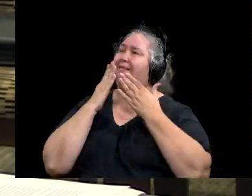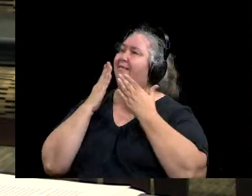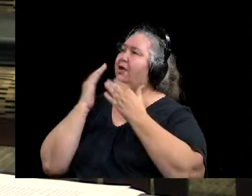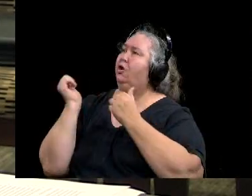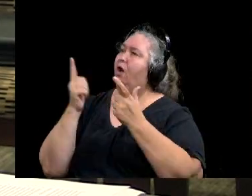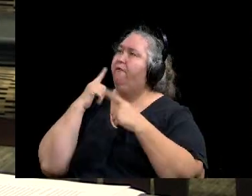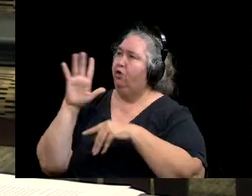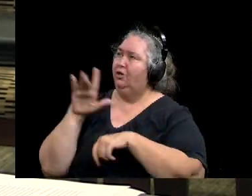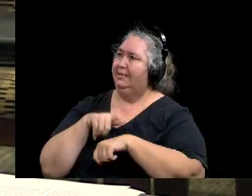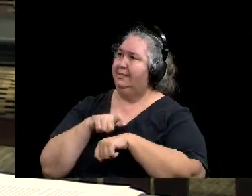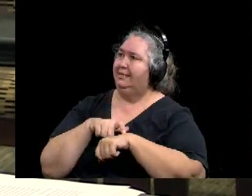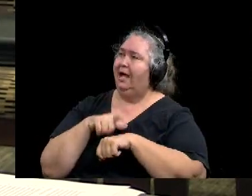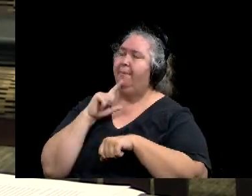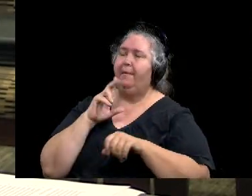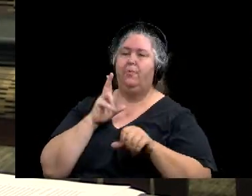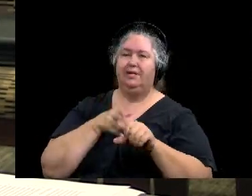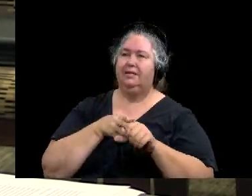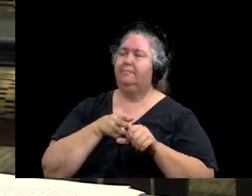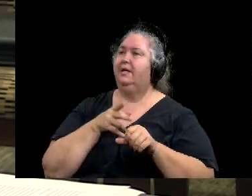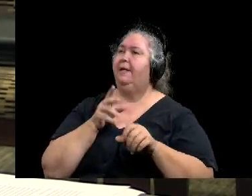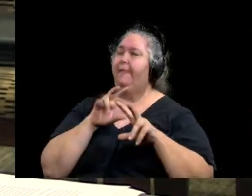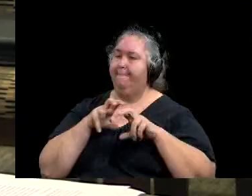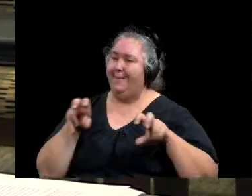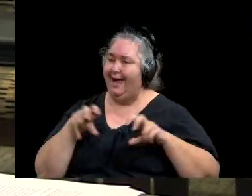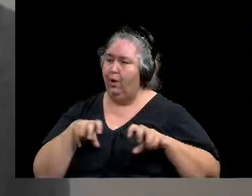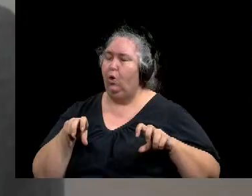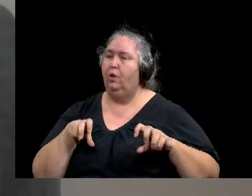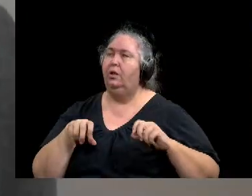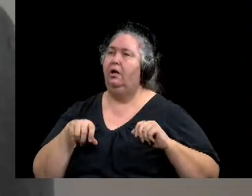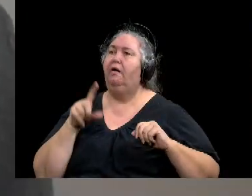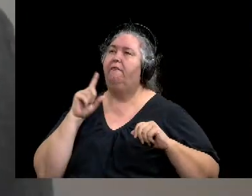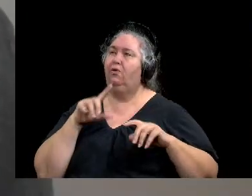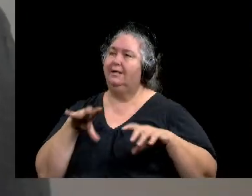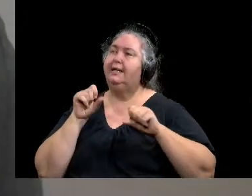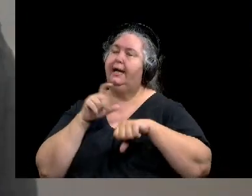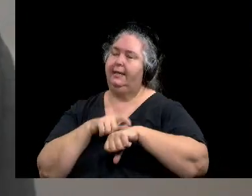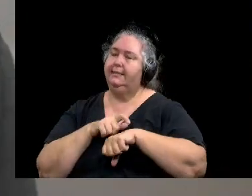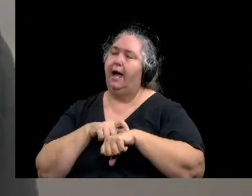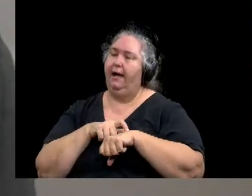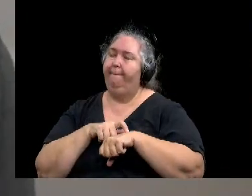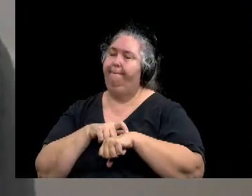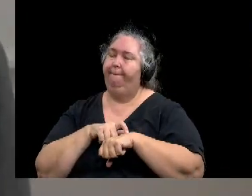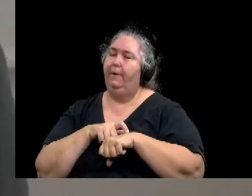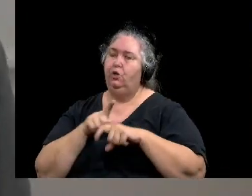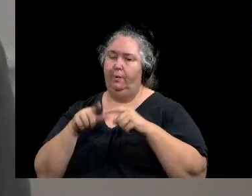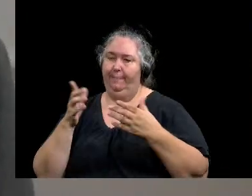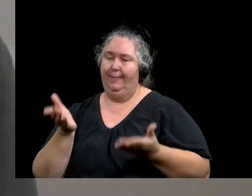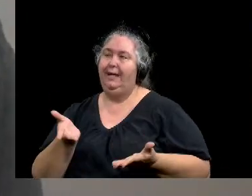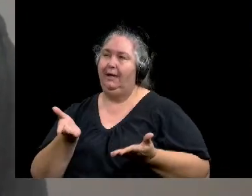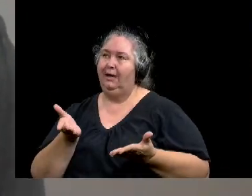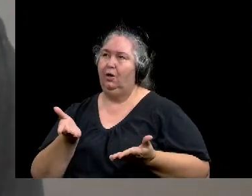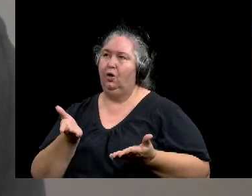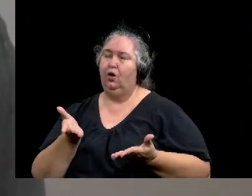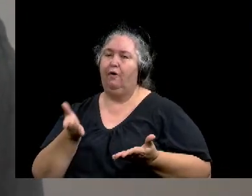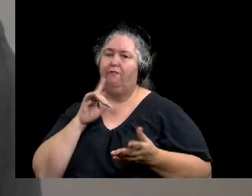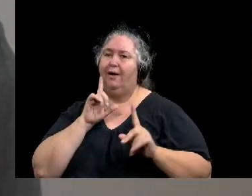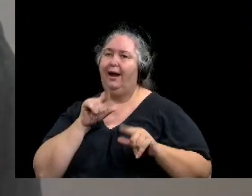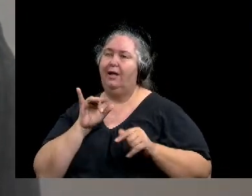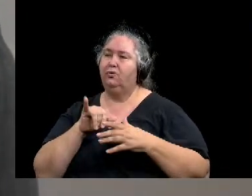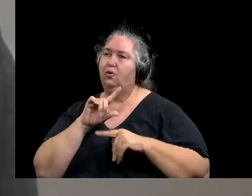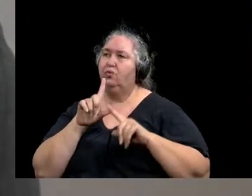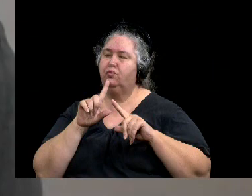thank the participants, this panel, for taking the time to be here to answer these